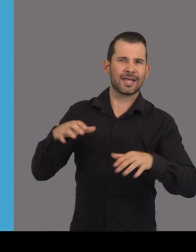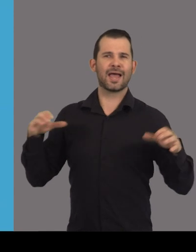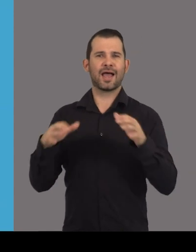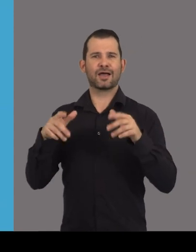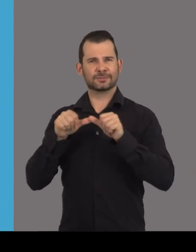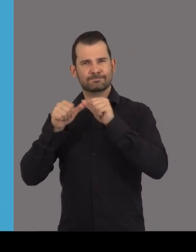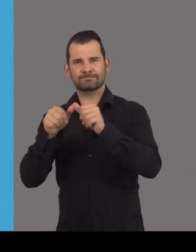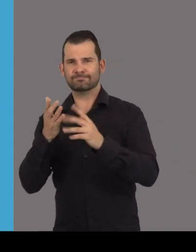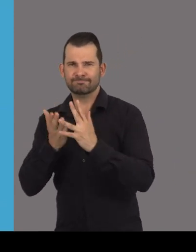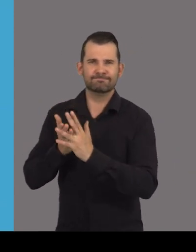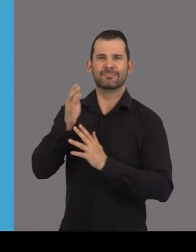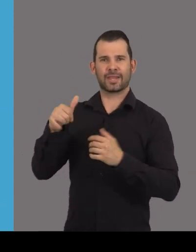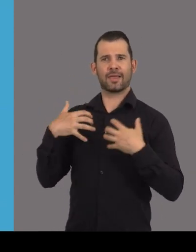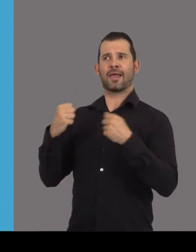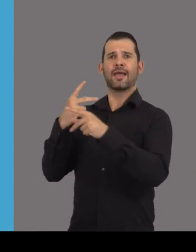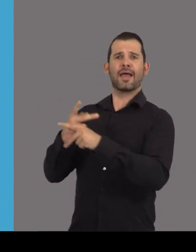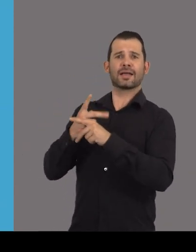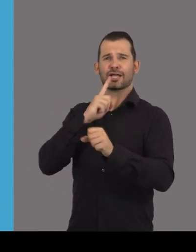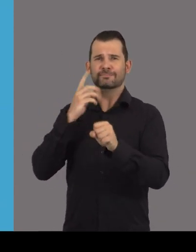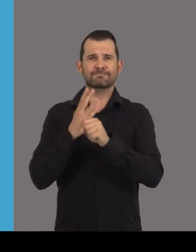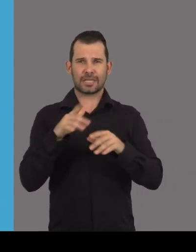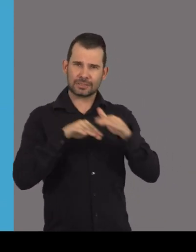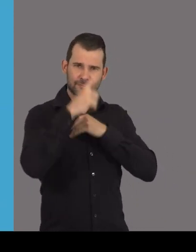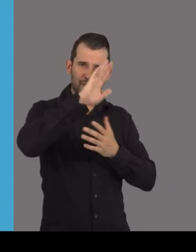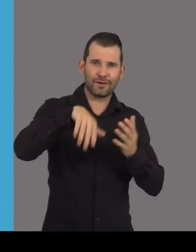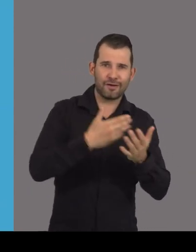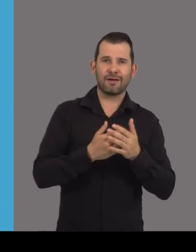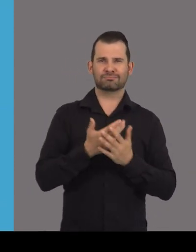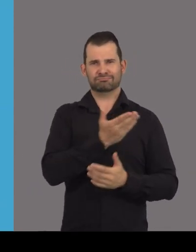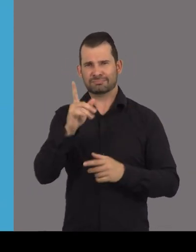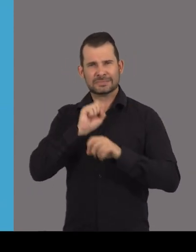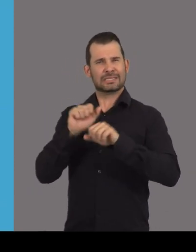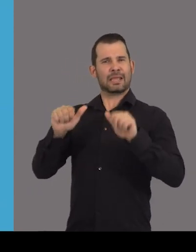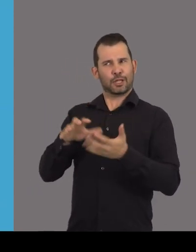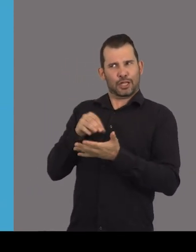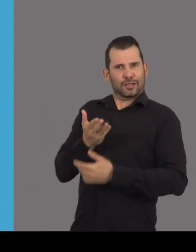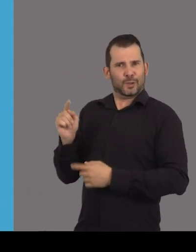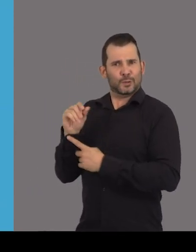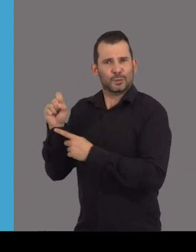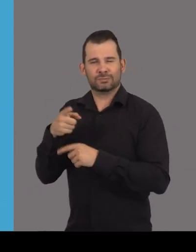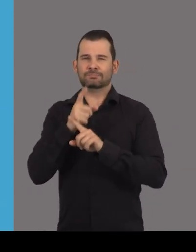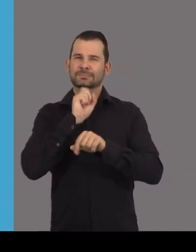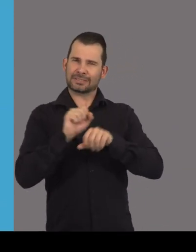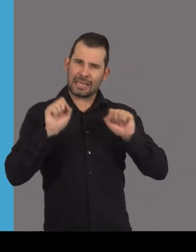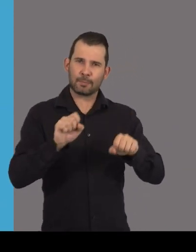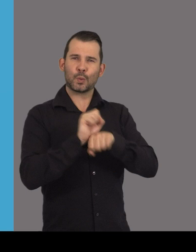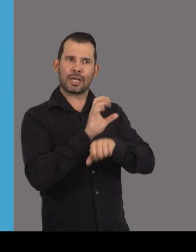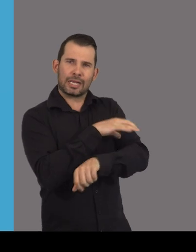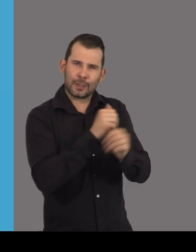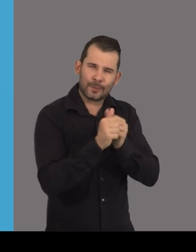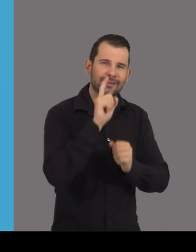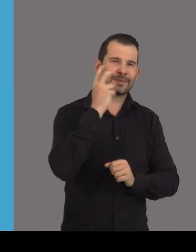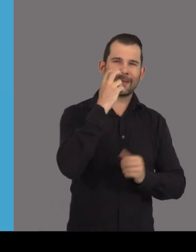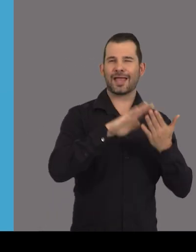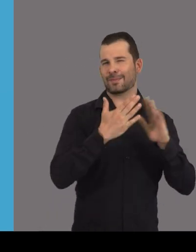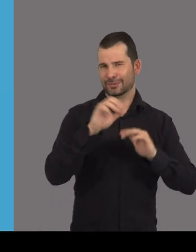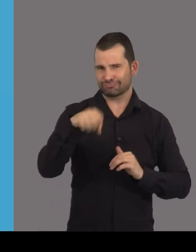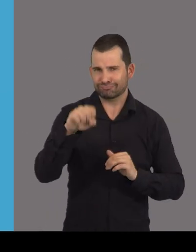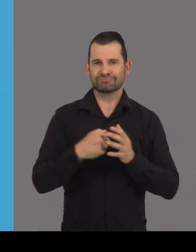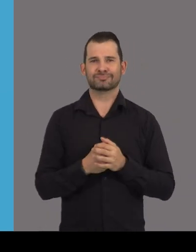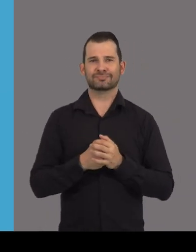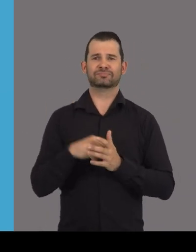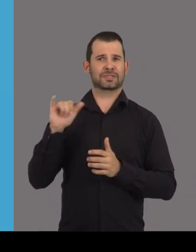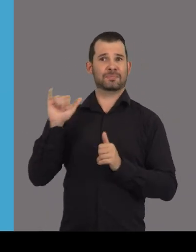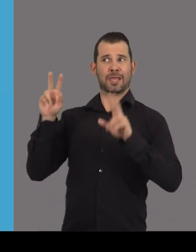all. You are capable of learning these tools, and you are capable of working clinically with the deafblind community. Like the quote says, there's nothing you